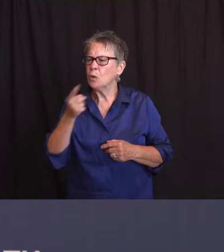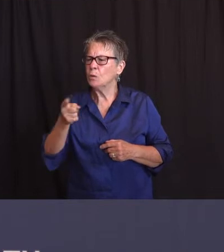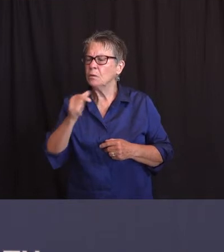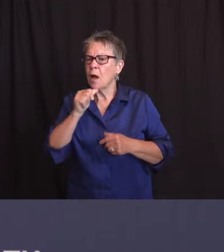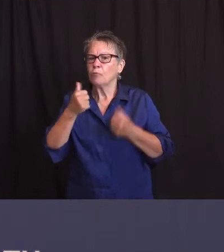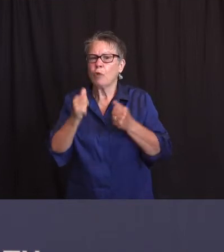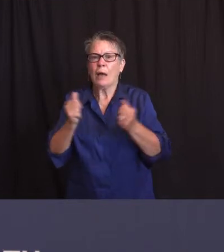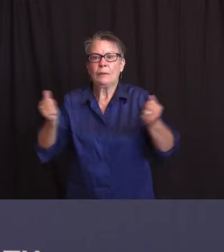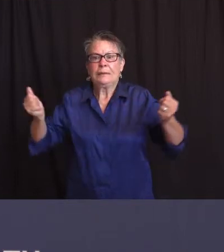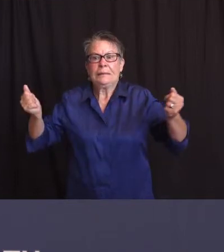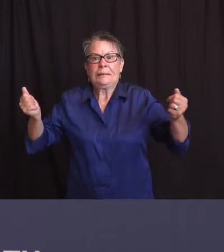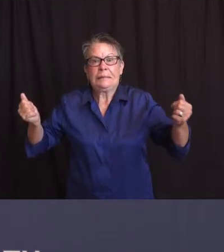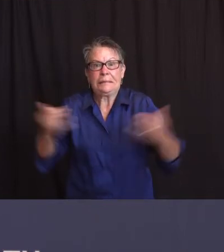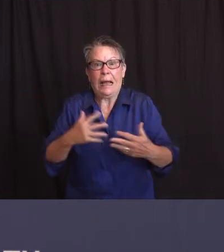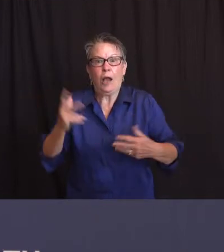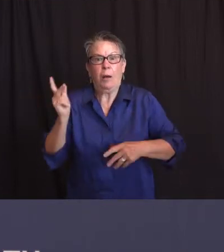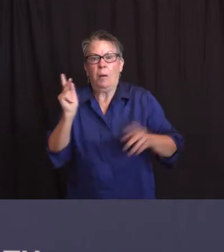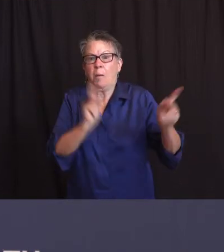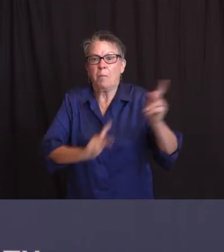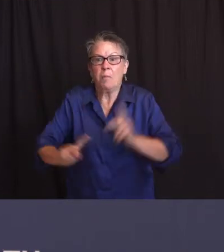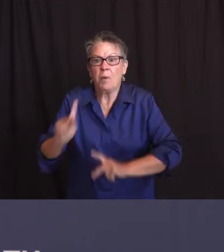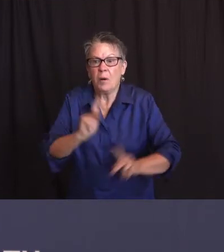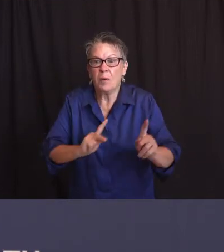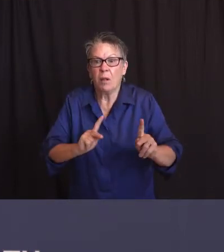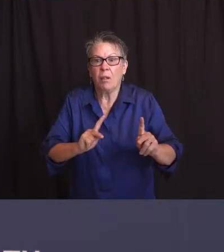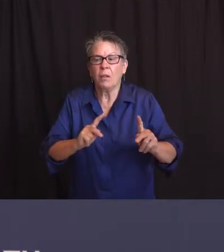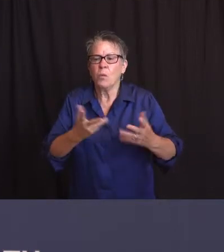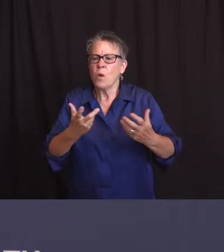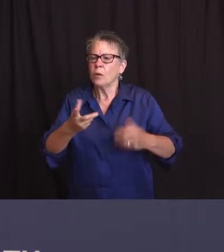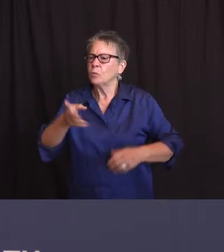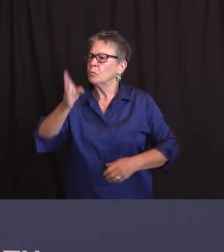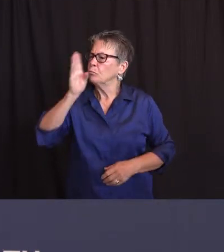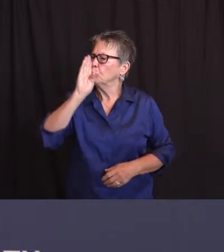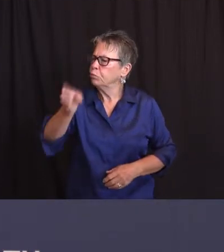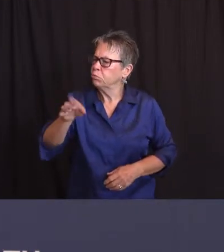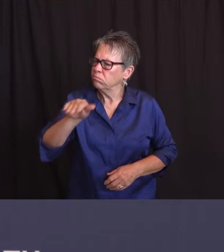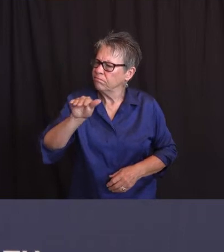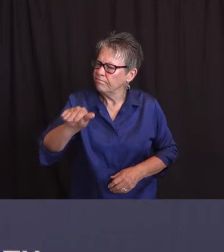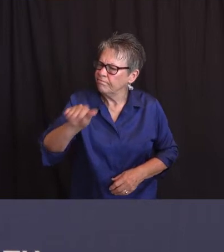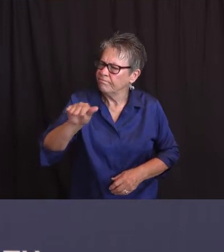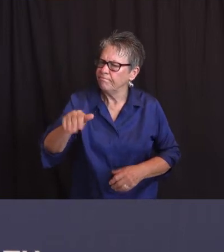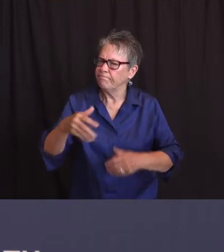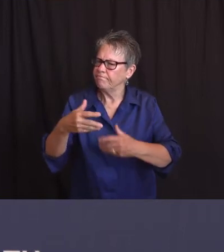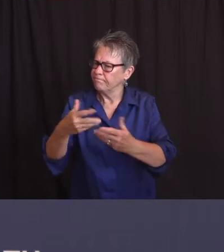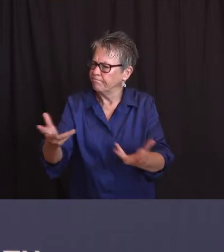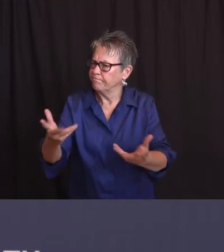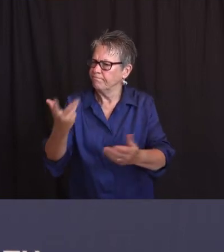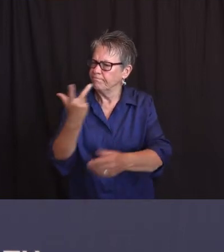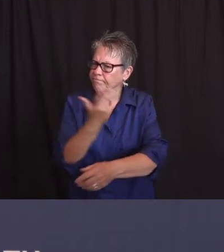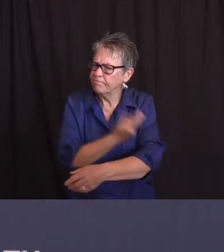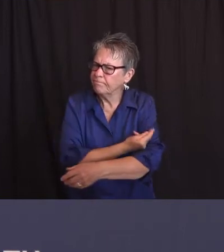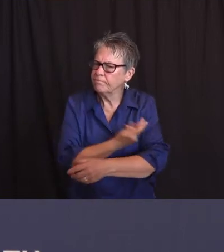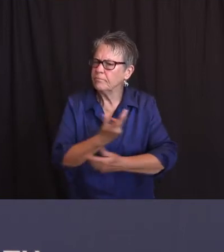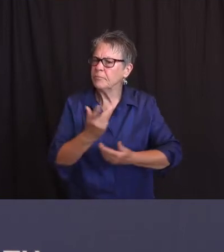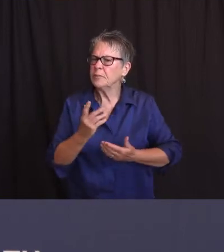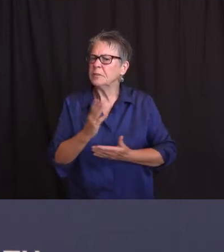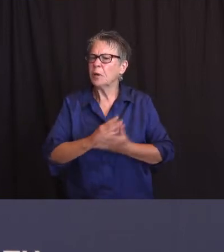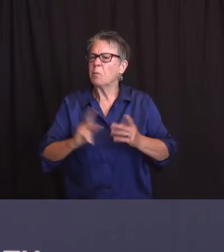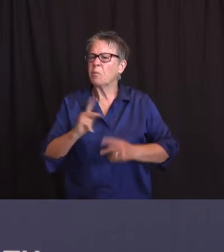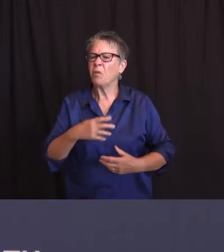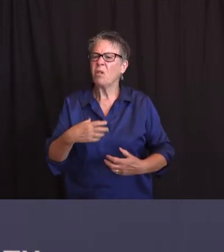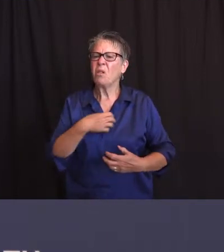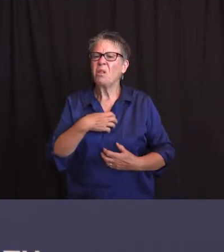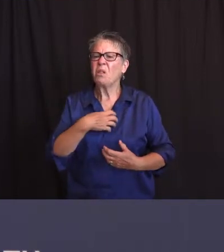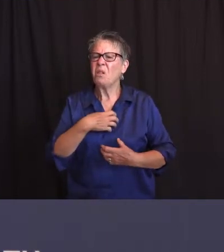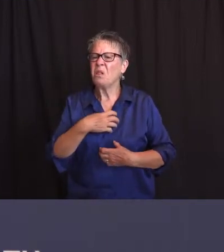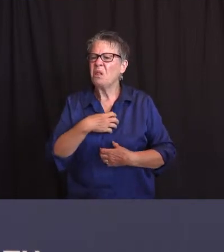of people who have said, oh, the governor is trying to pit one group against the other. There are other people who might suggest